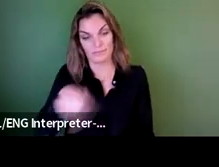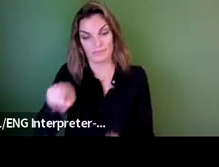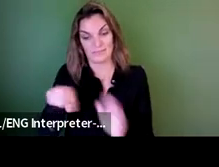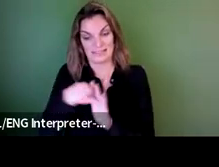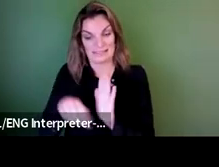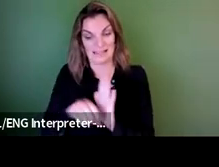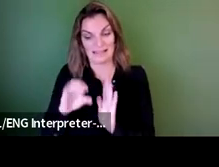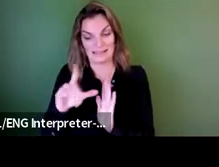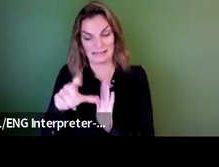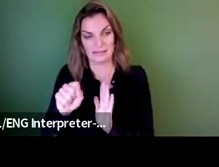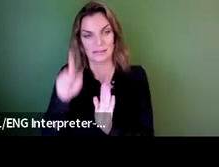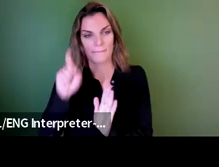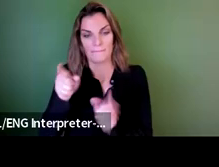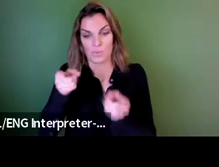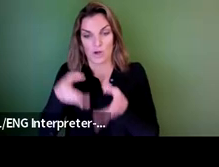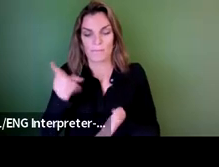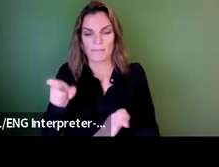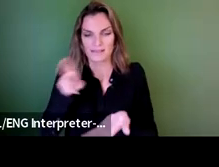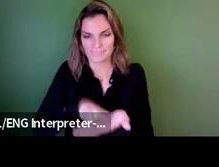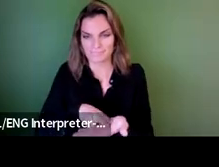the state plan.